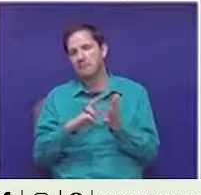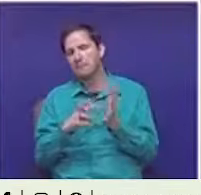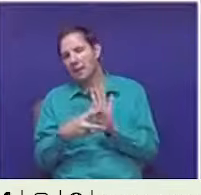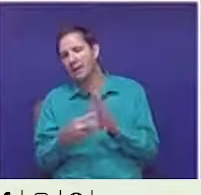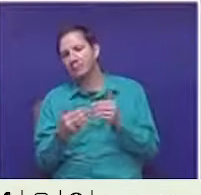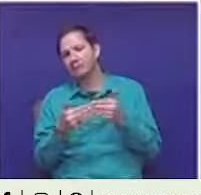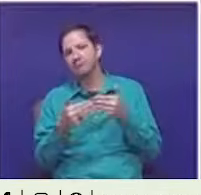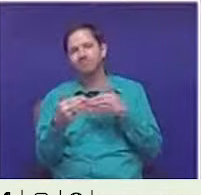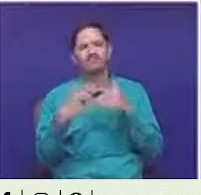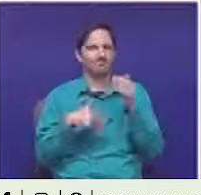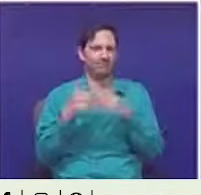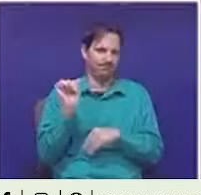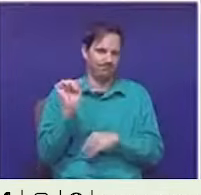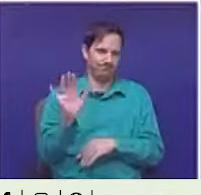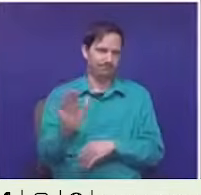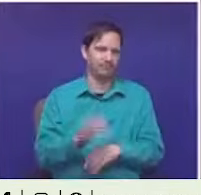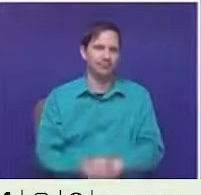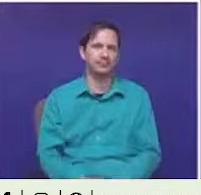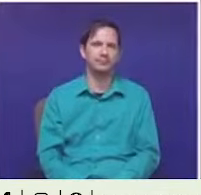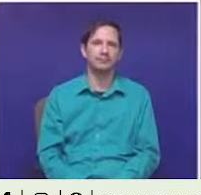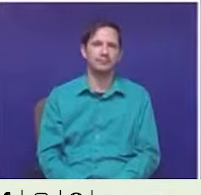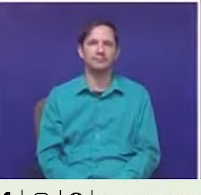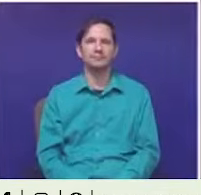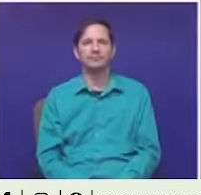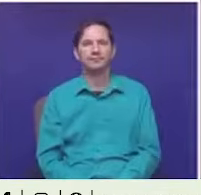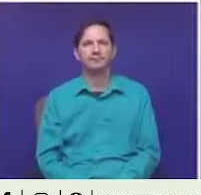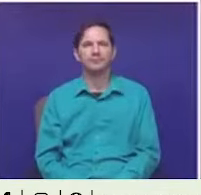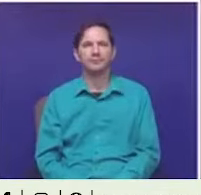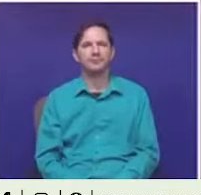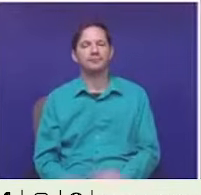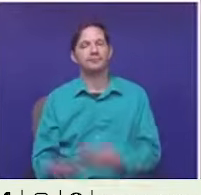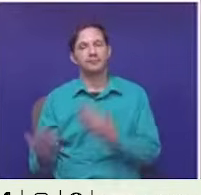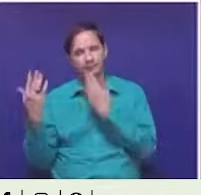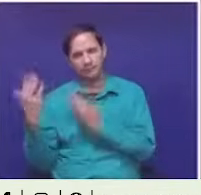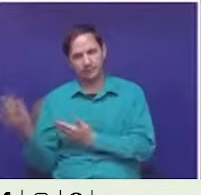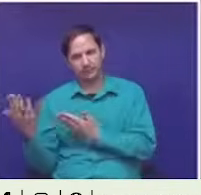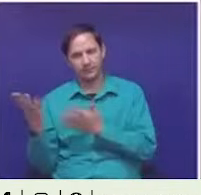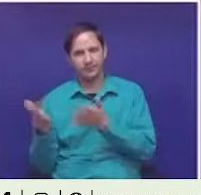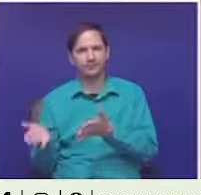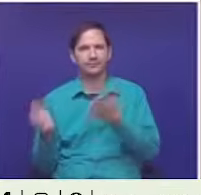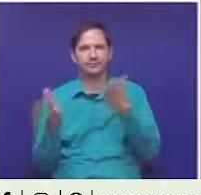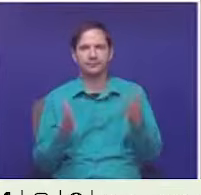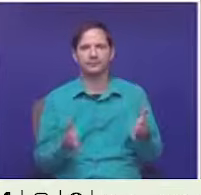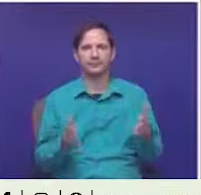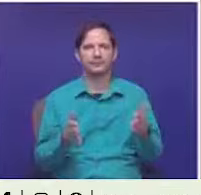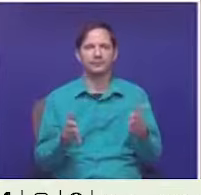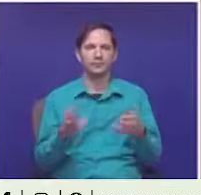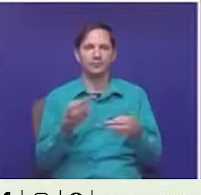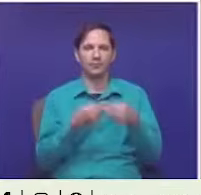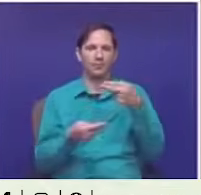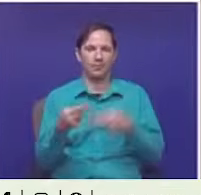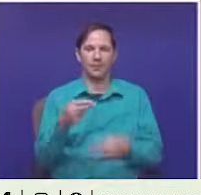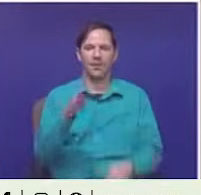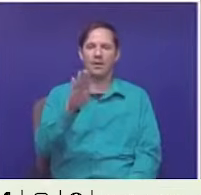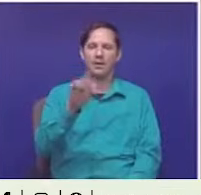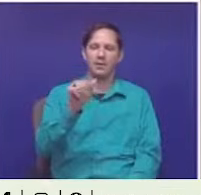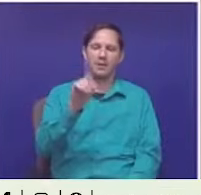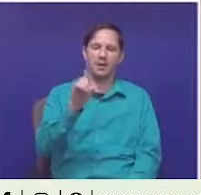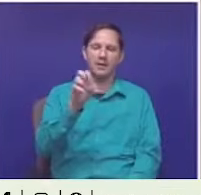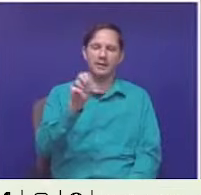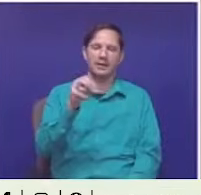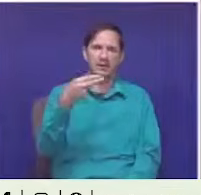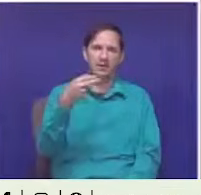with the infrastructure there. Thank you. Thank you very much, Minister. Let's go to the Honourable Badenhorst for a follow-up question.